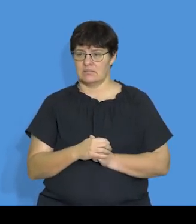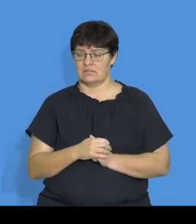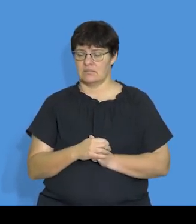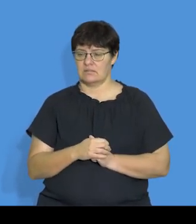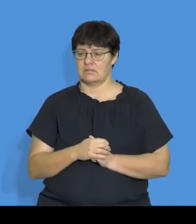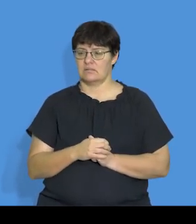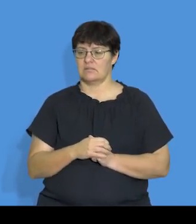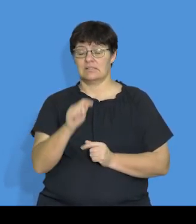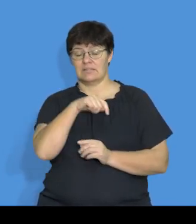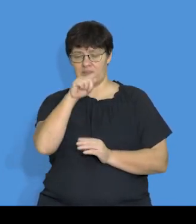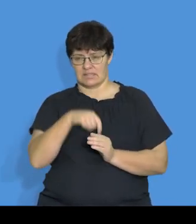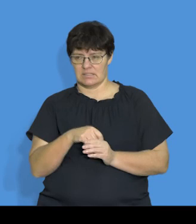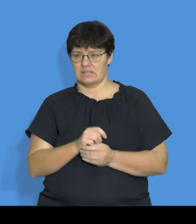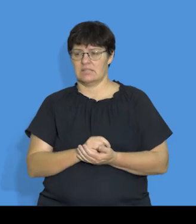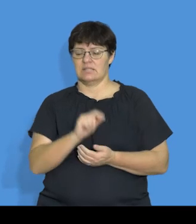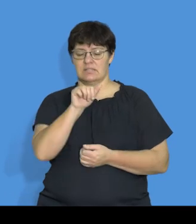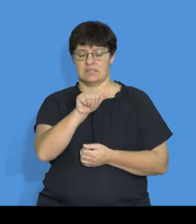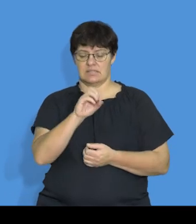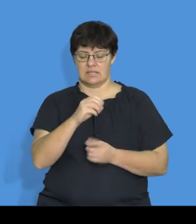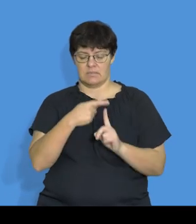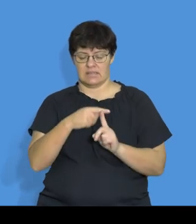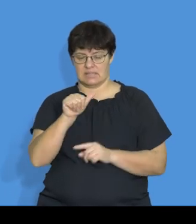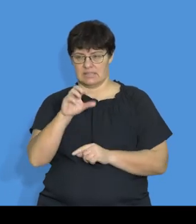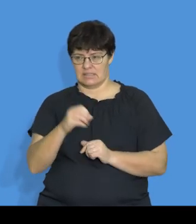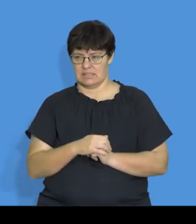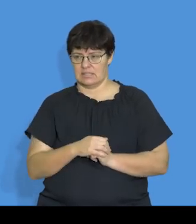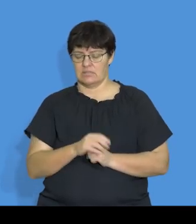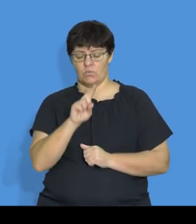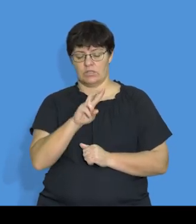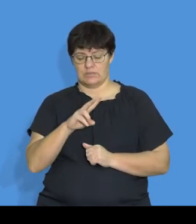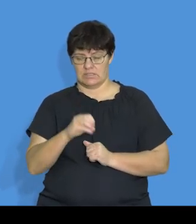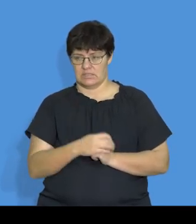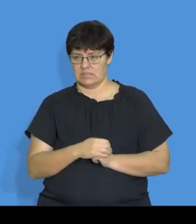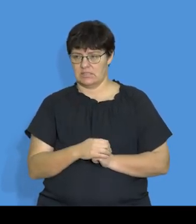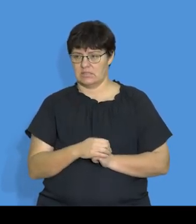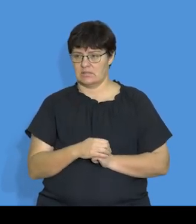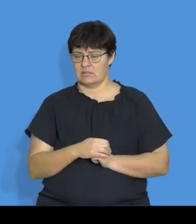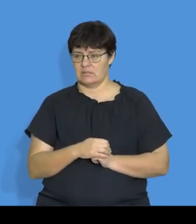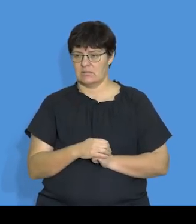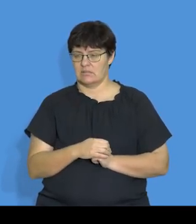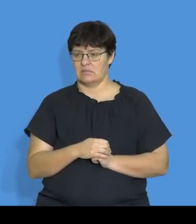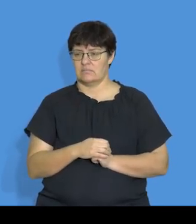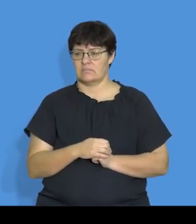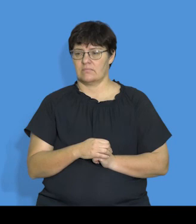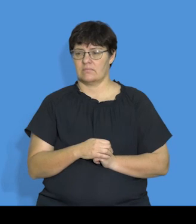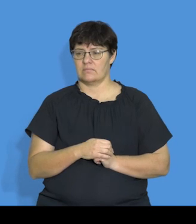Divided by the sum, 60 by 60, which is actually 120. So what is our R parallel? Okay,